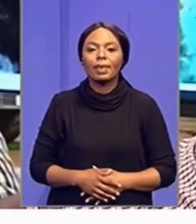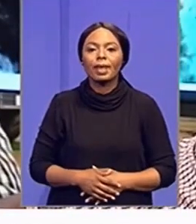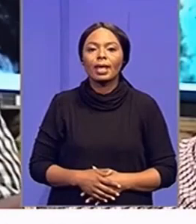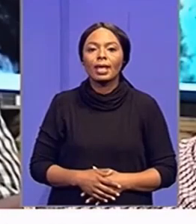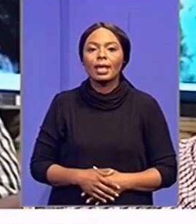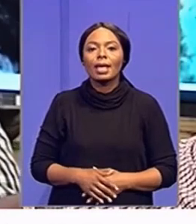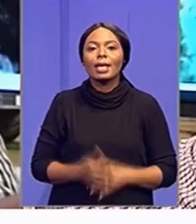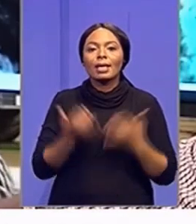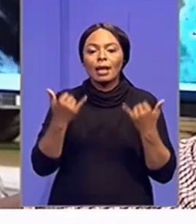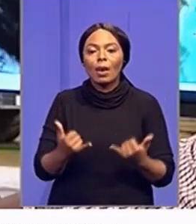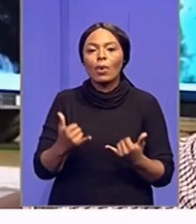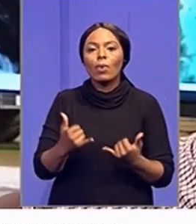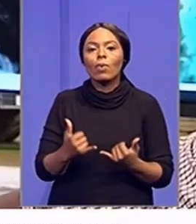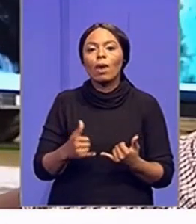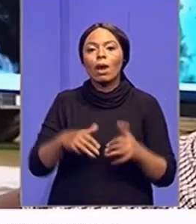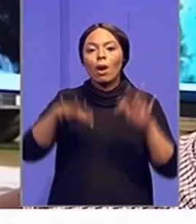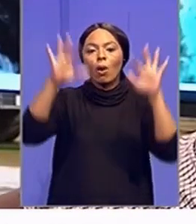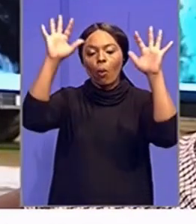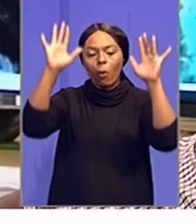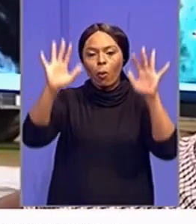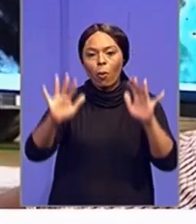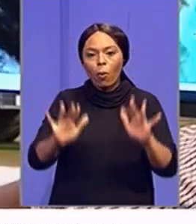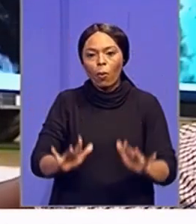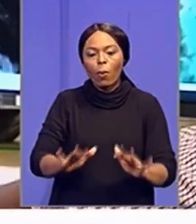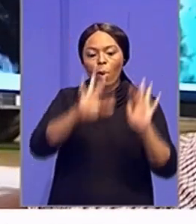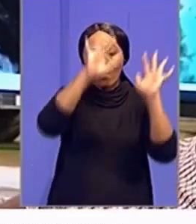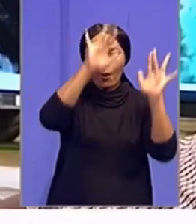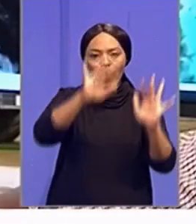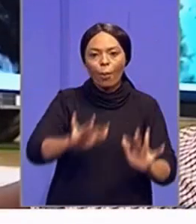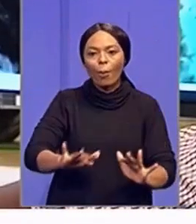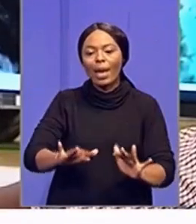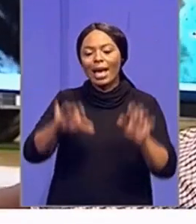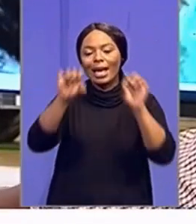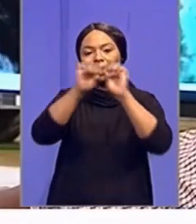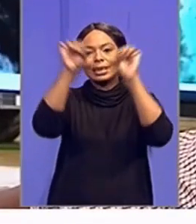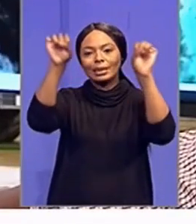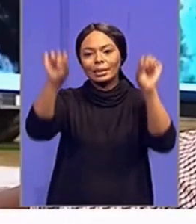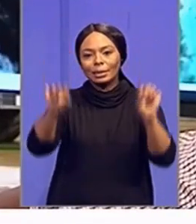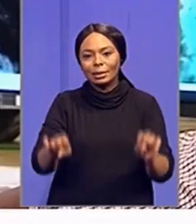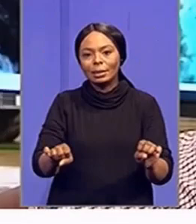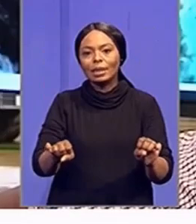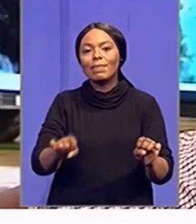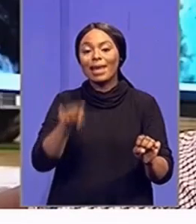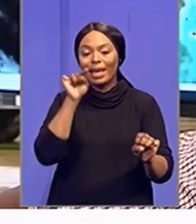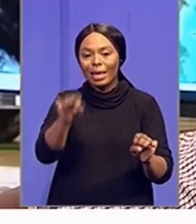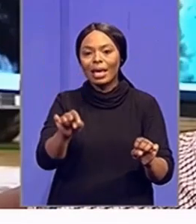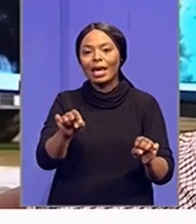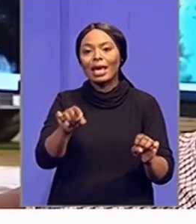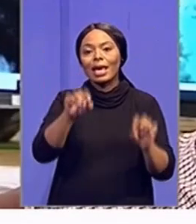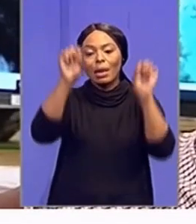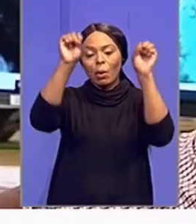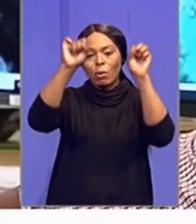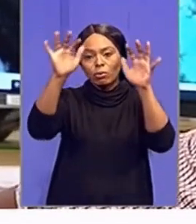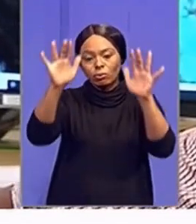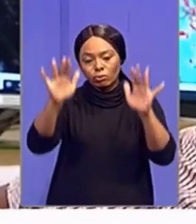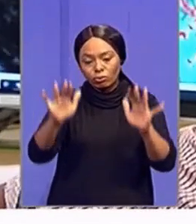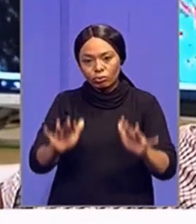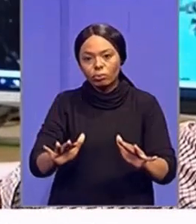being called cut-off low pressure systems that generate a lot of rain and thunderstorms, especially for